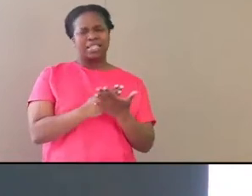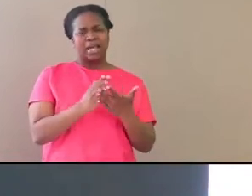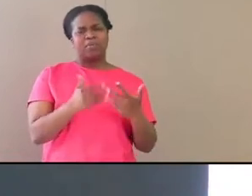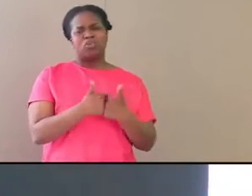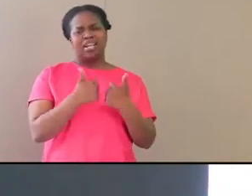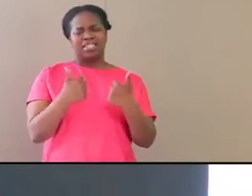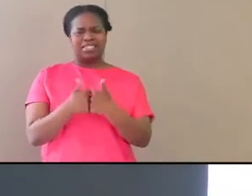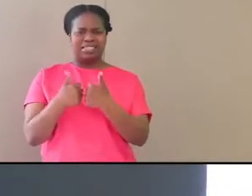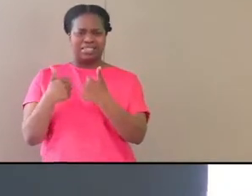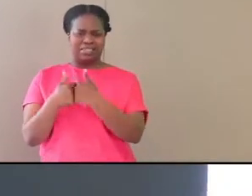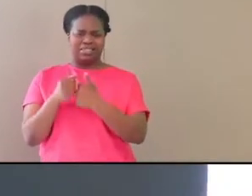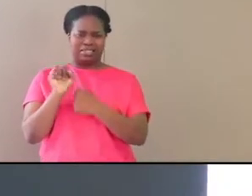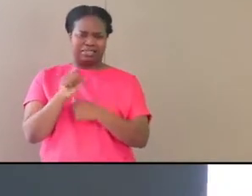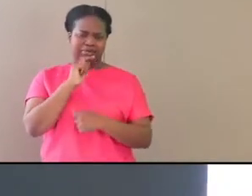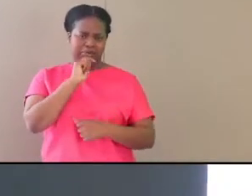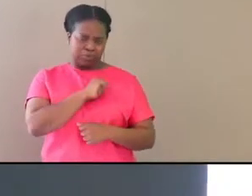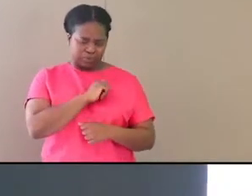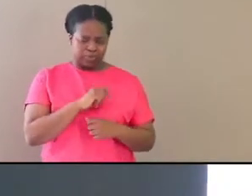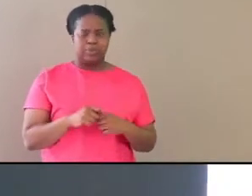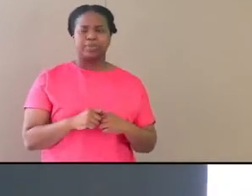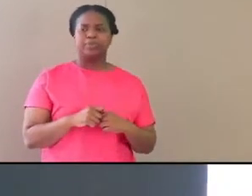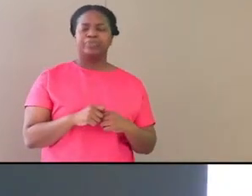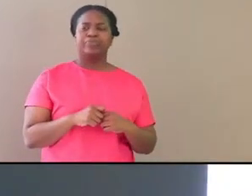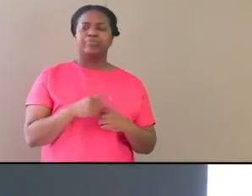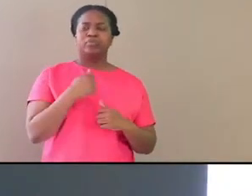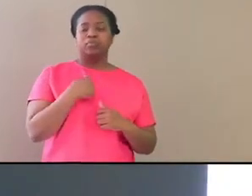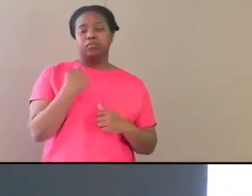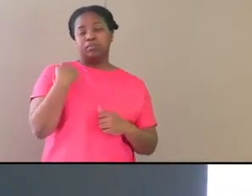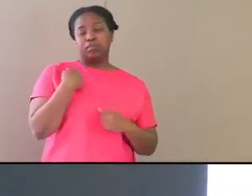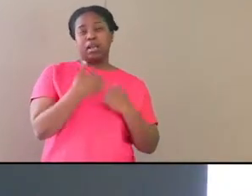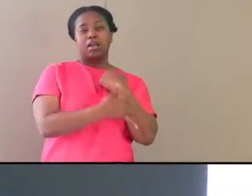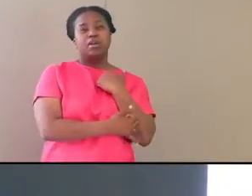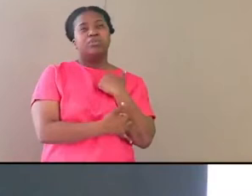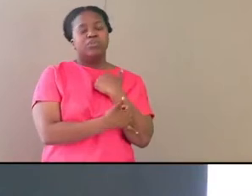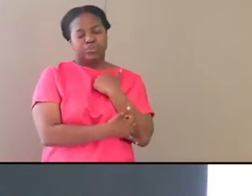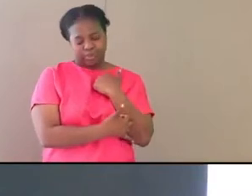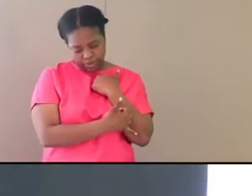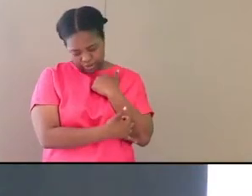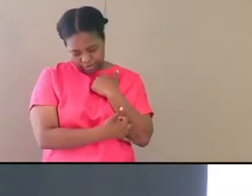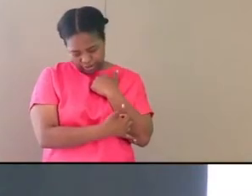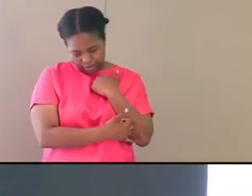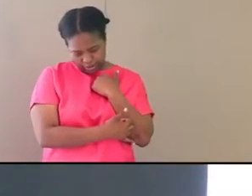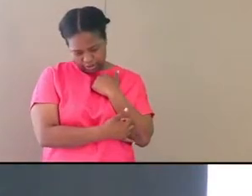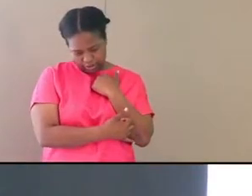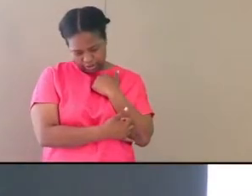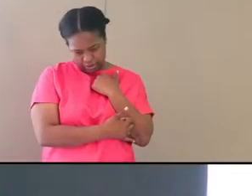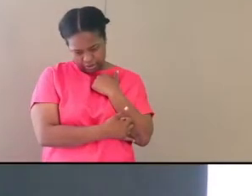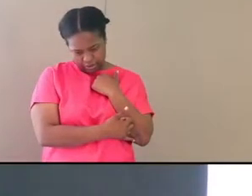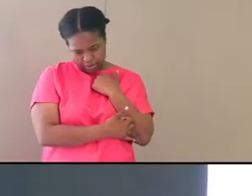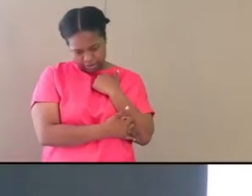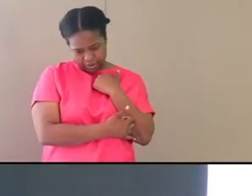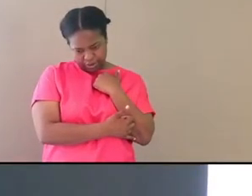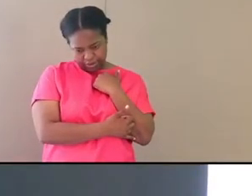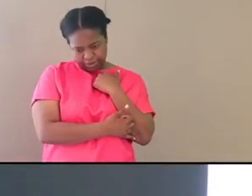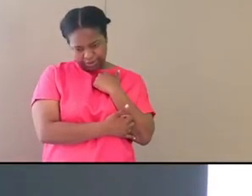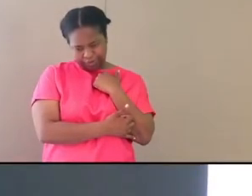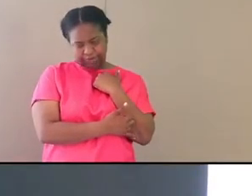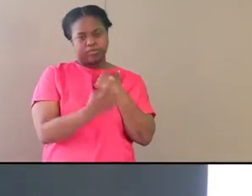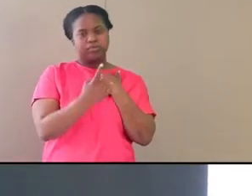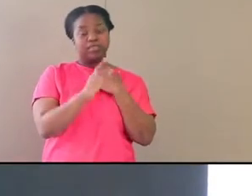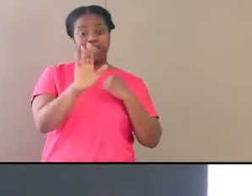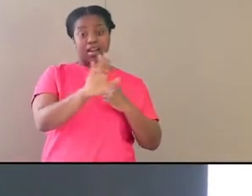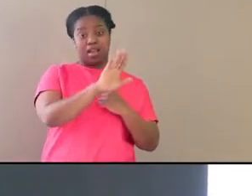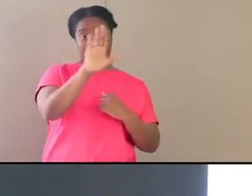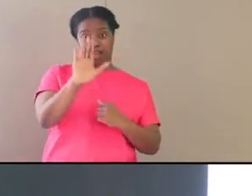poverty. That's the truth. I was in a few countries in the African